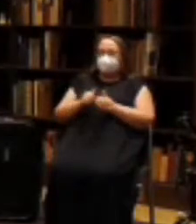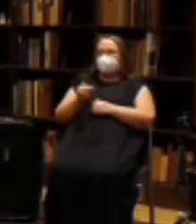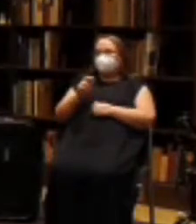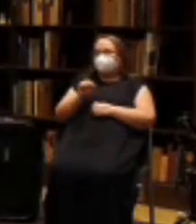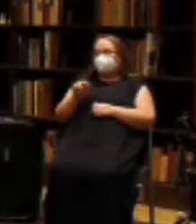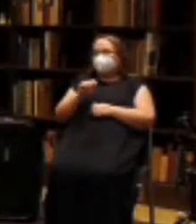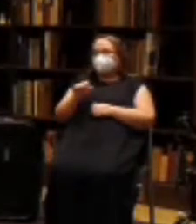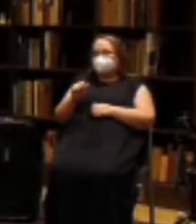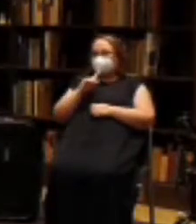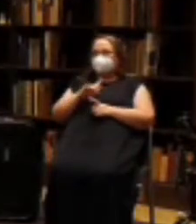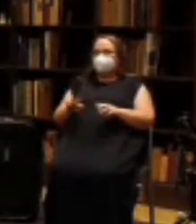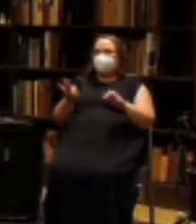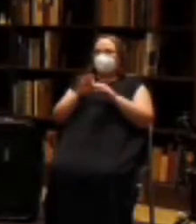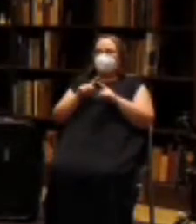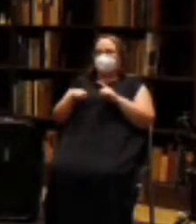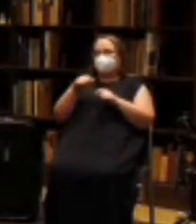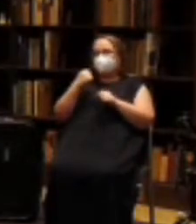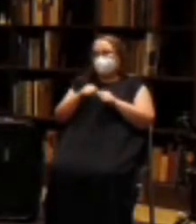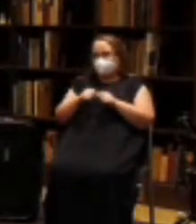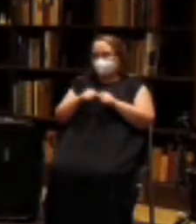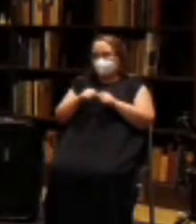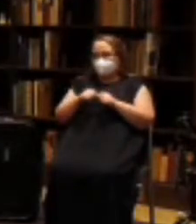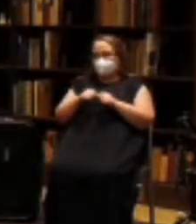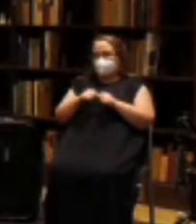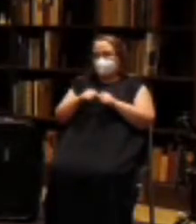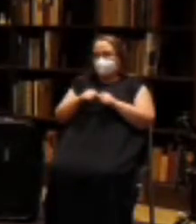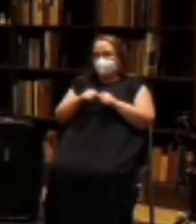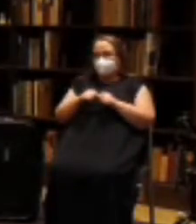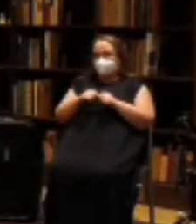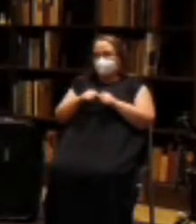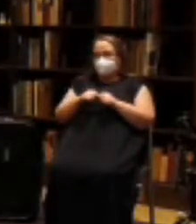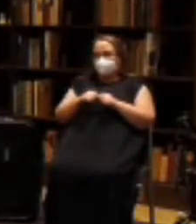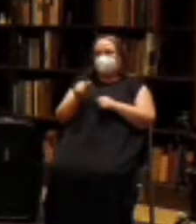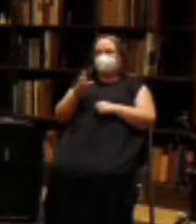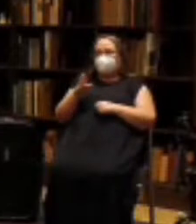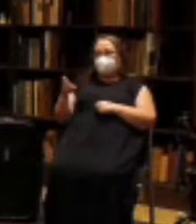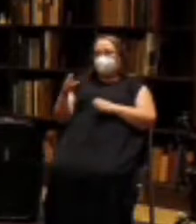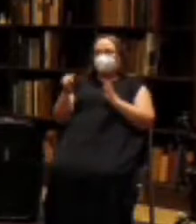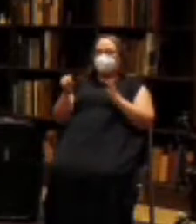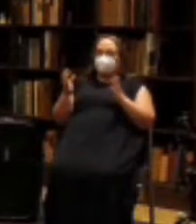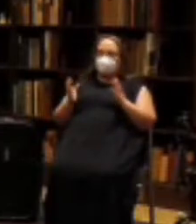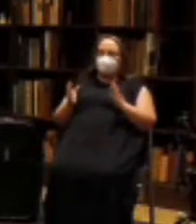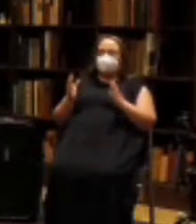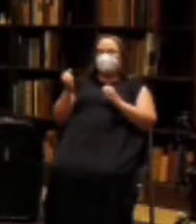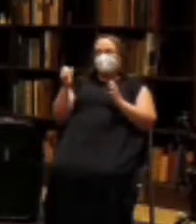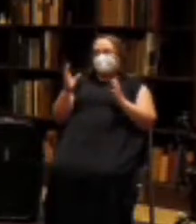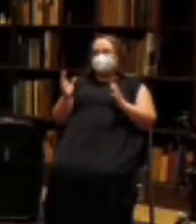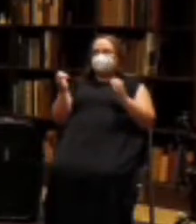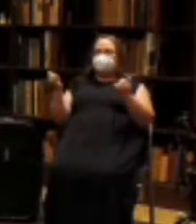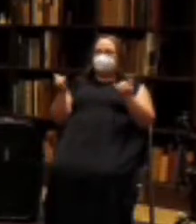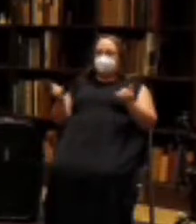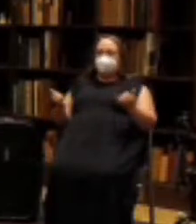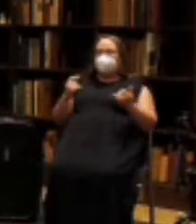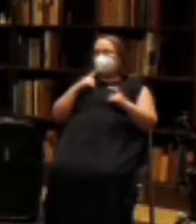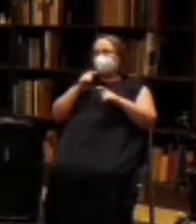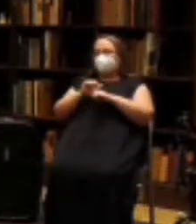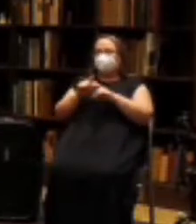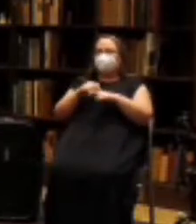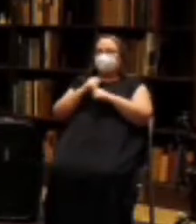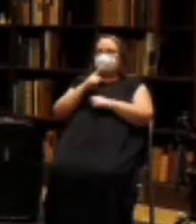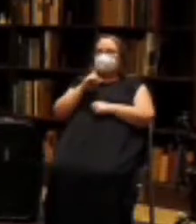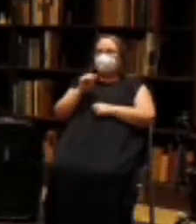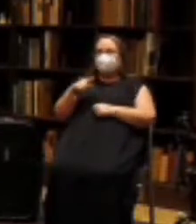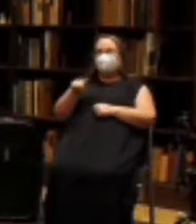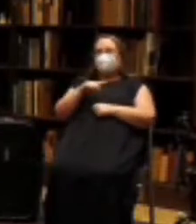grassroots is important to remember as Baltimore artists and activists today are working to make sure that